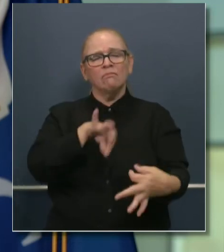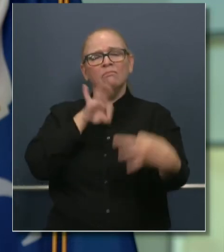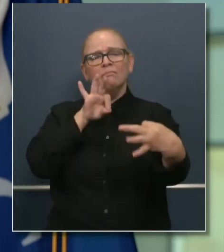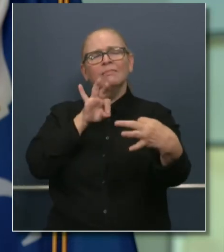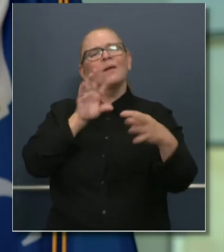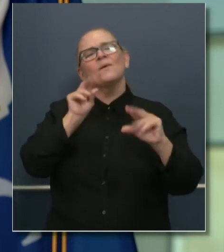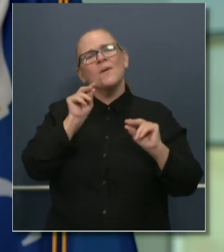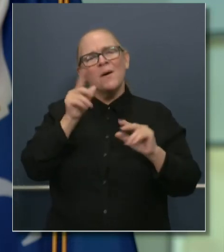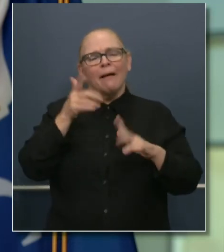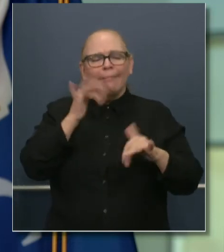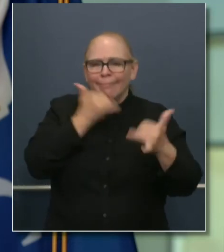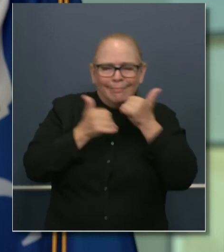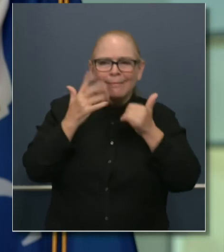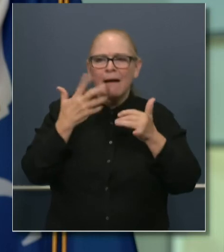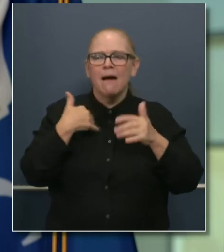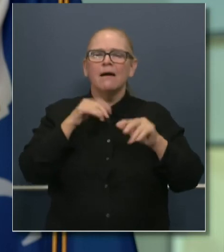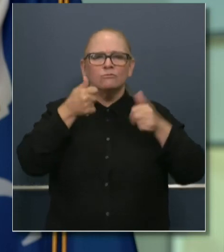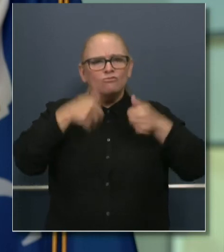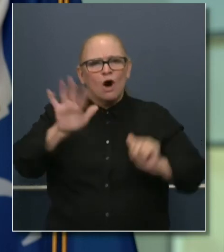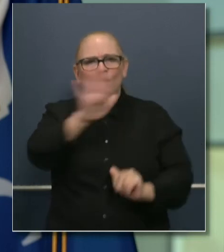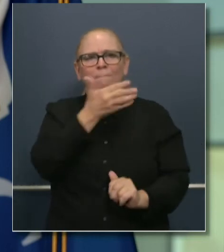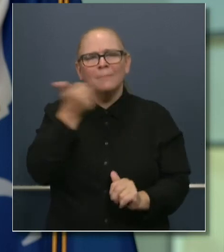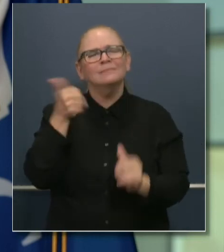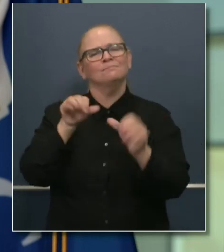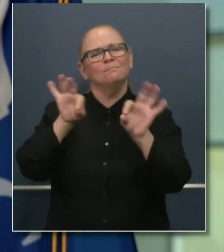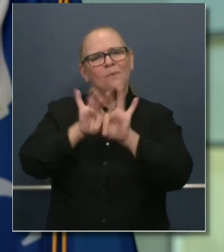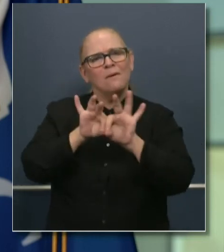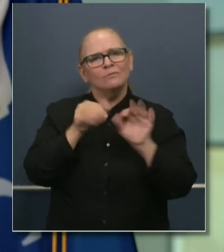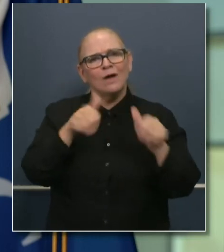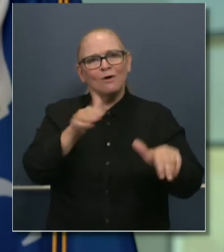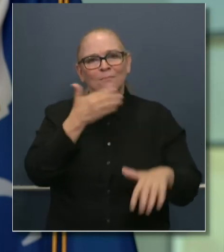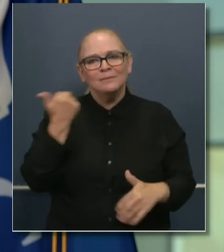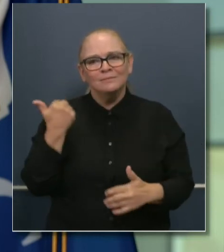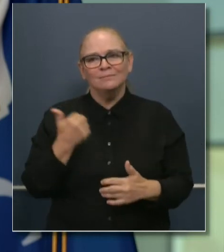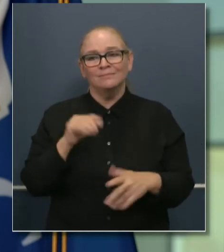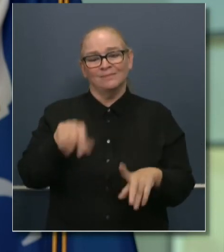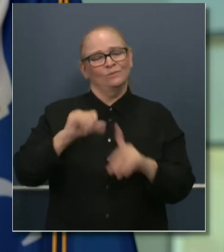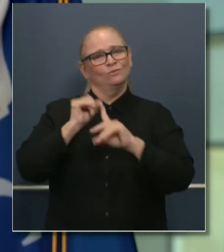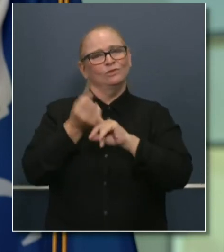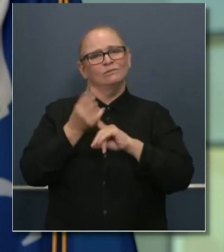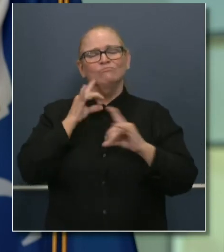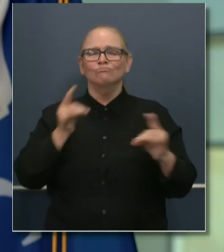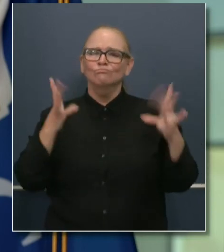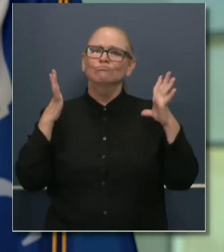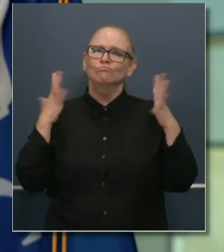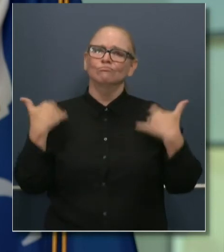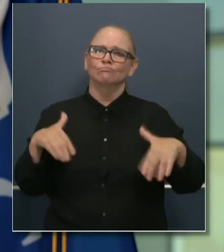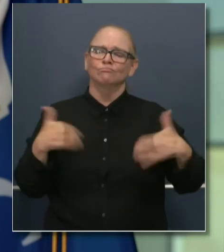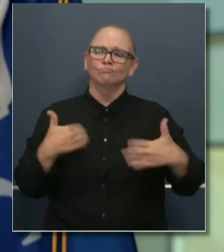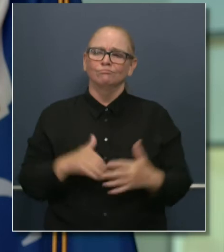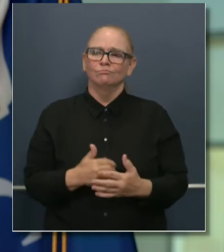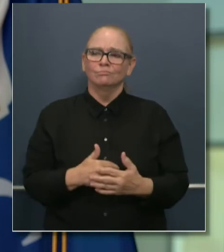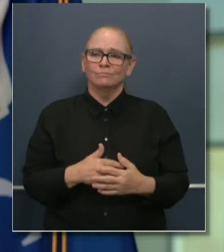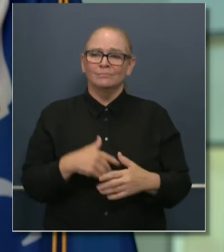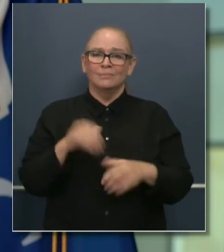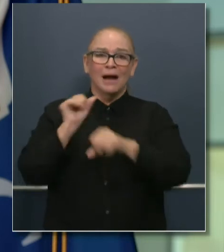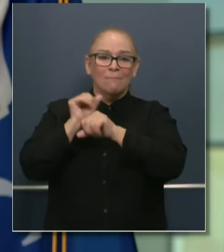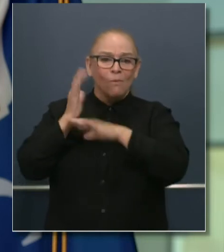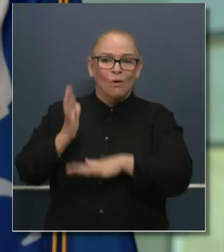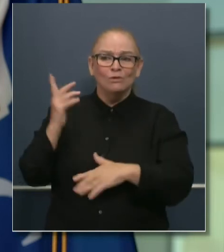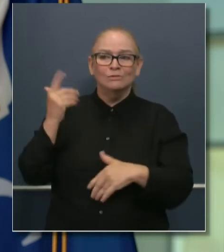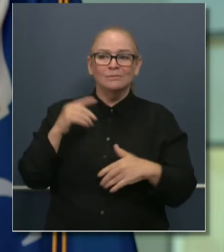under extraordinary circumstances, both as individuals, as customers, as employers, their